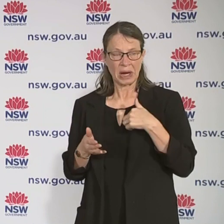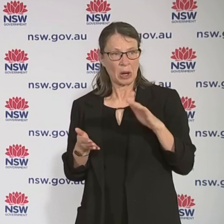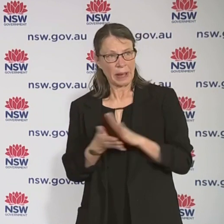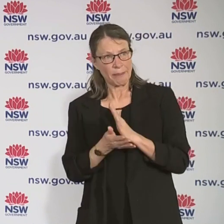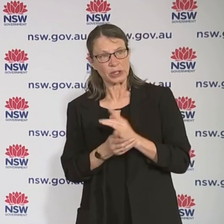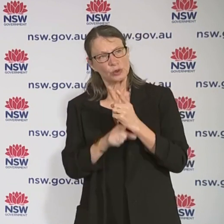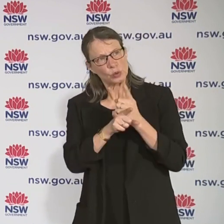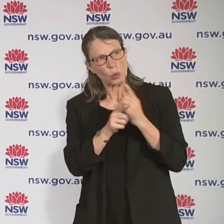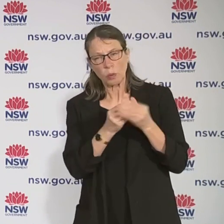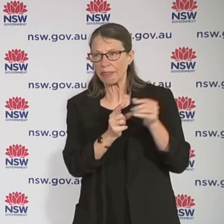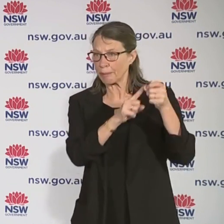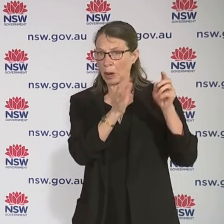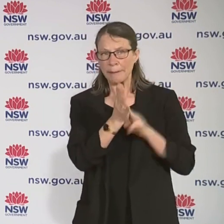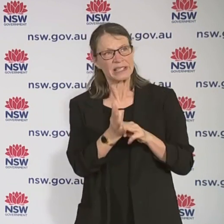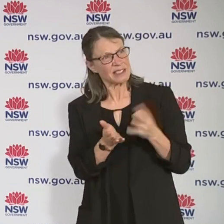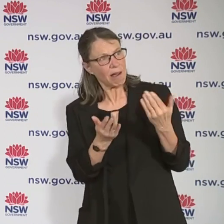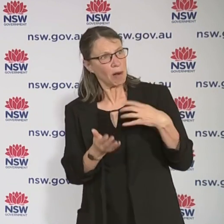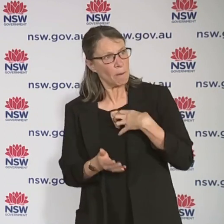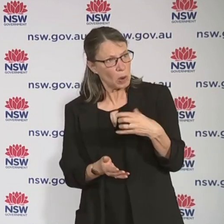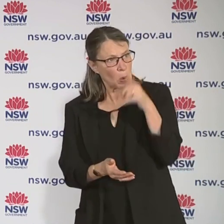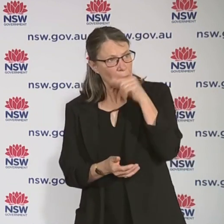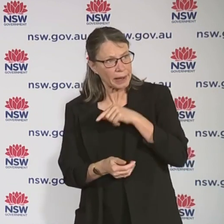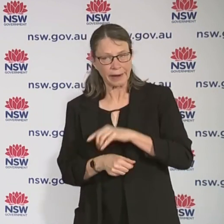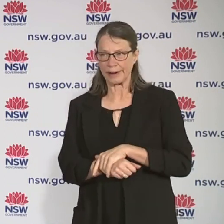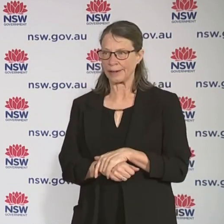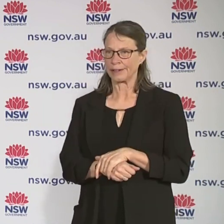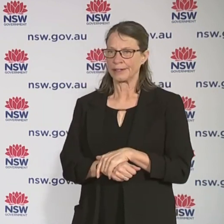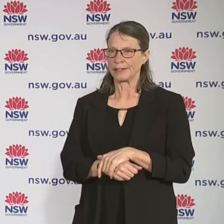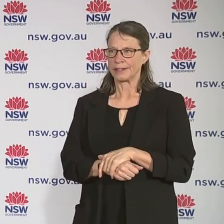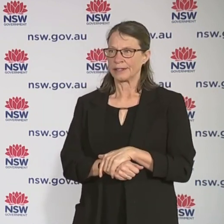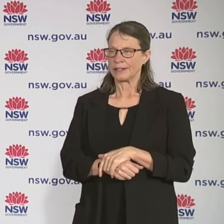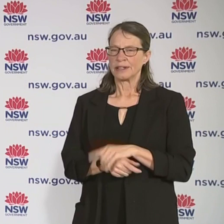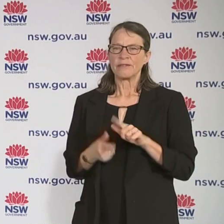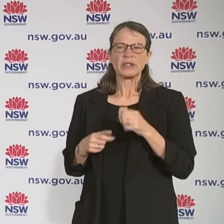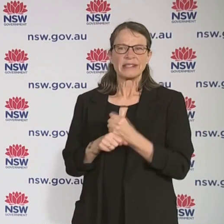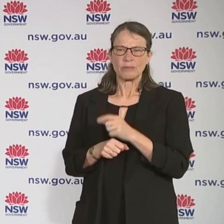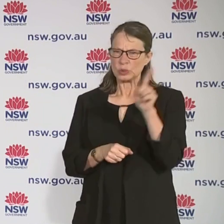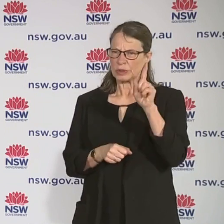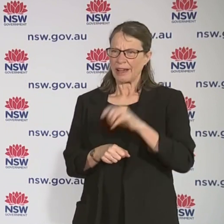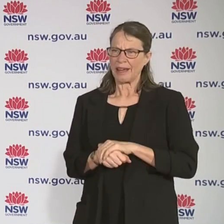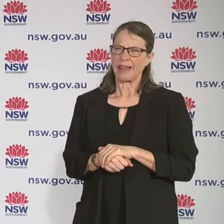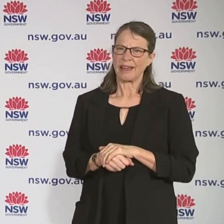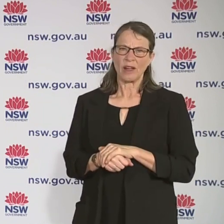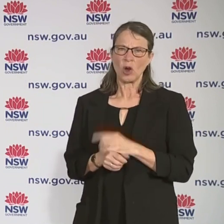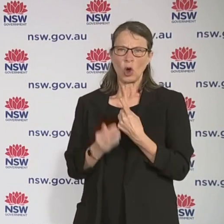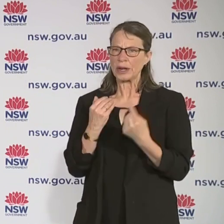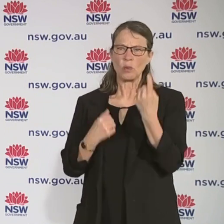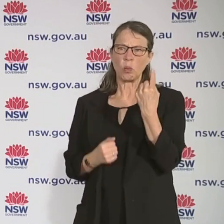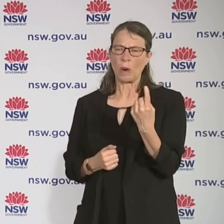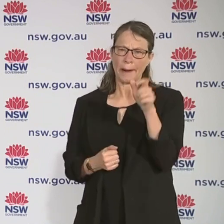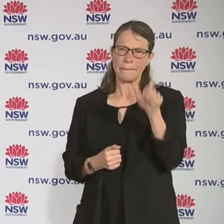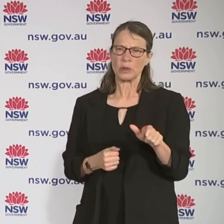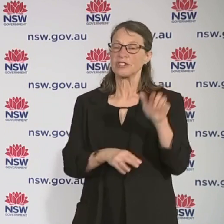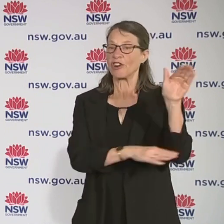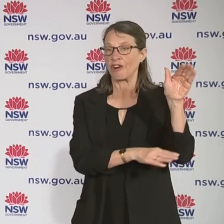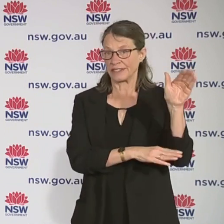because even today, when we've got 780-something local cases, we only had one case from overseas. So obviously, if